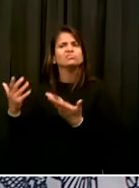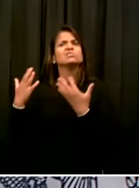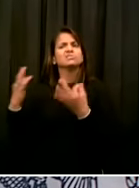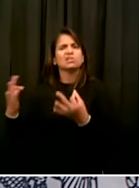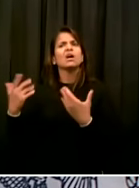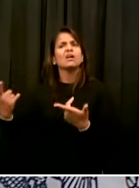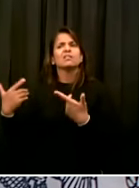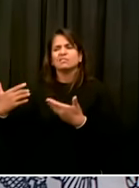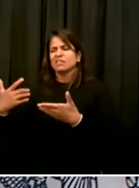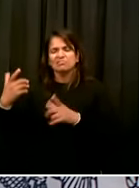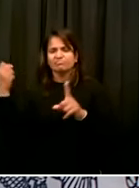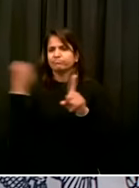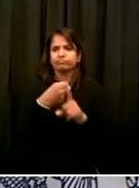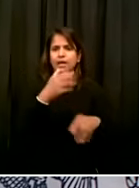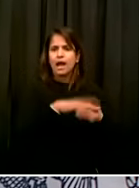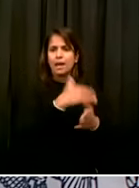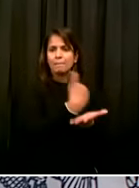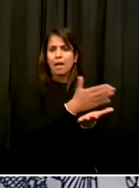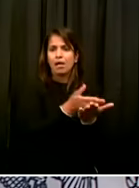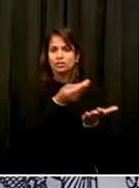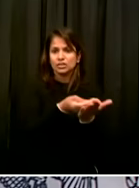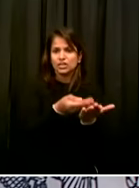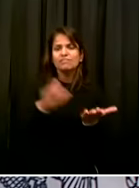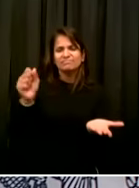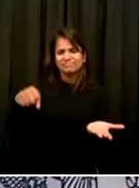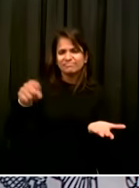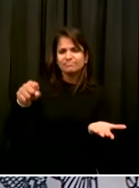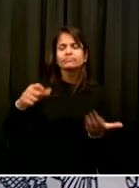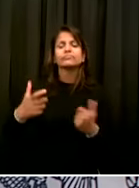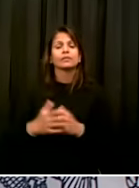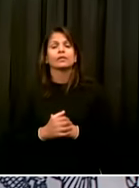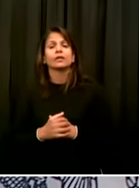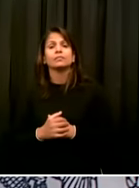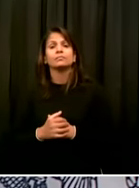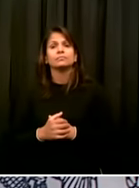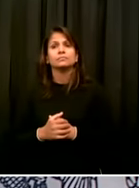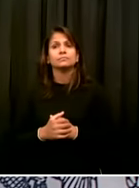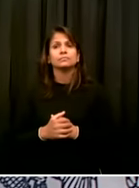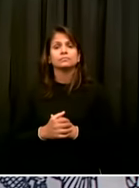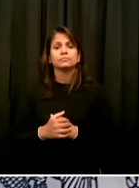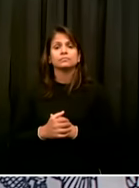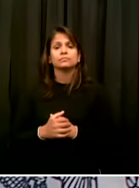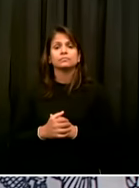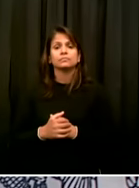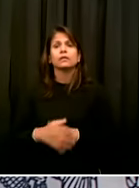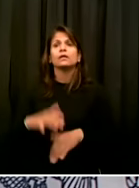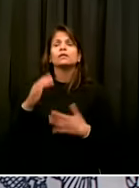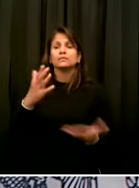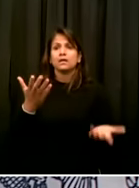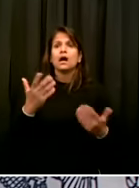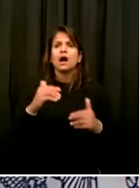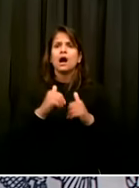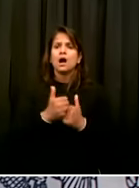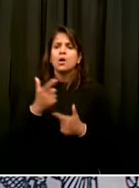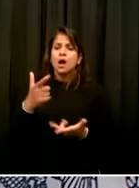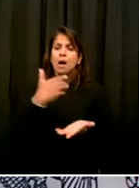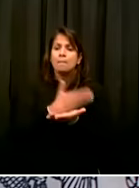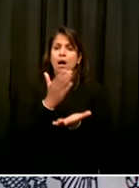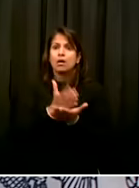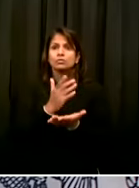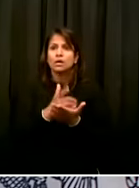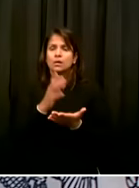work done that is most essential to get done. So before we talk about the October